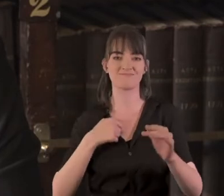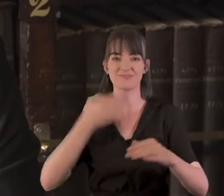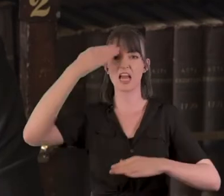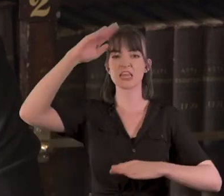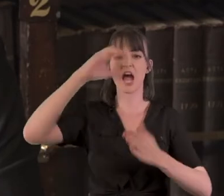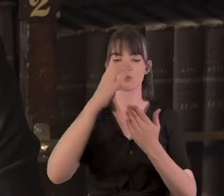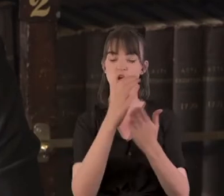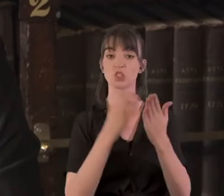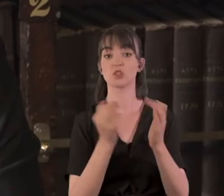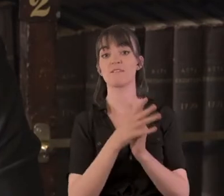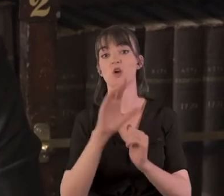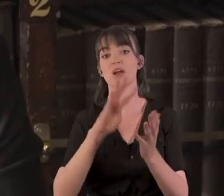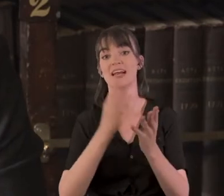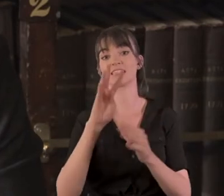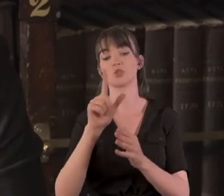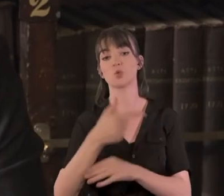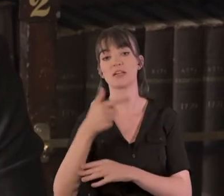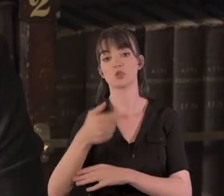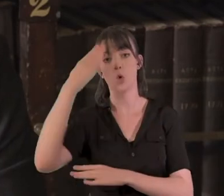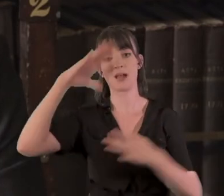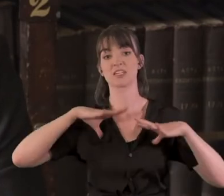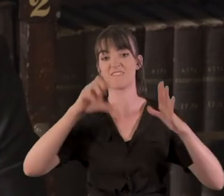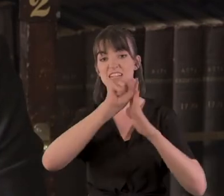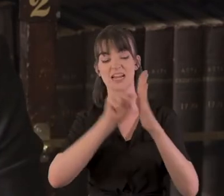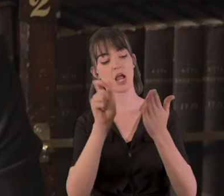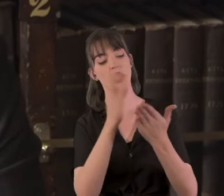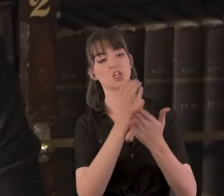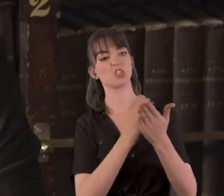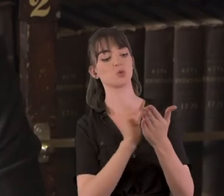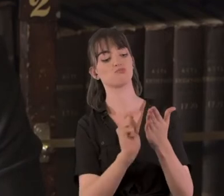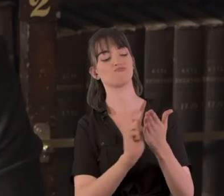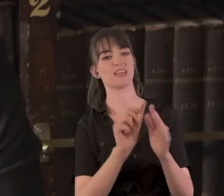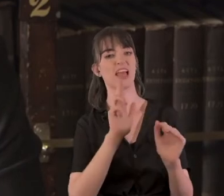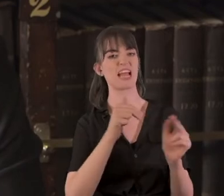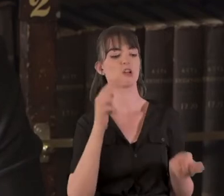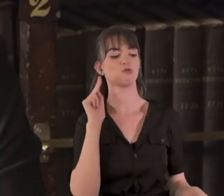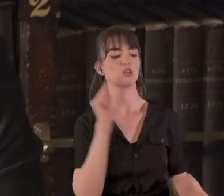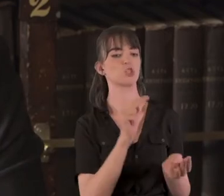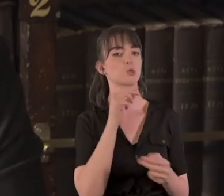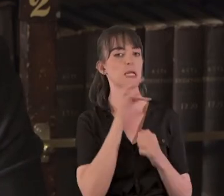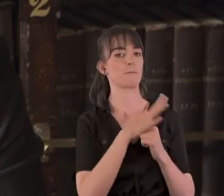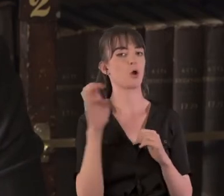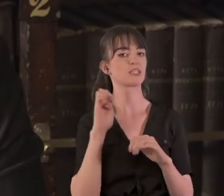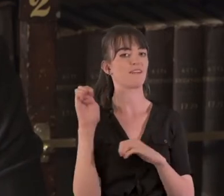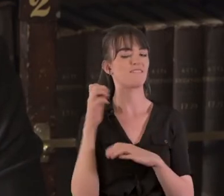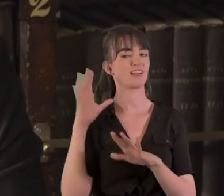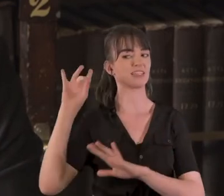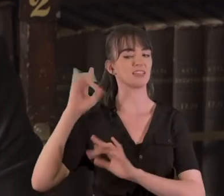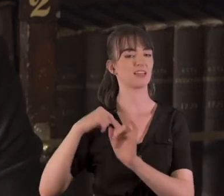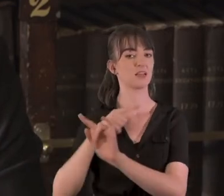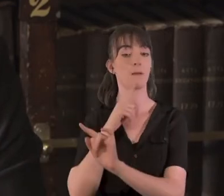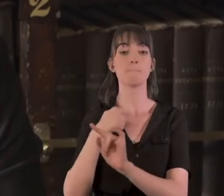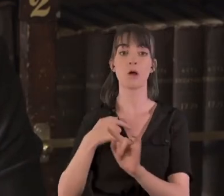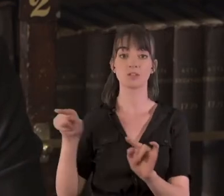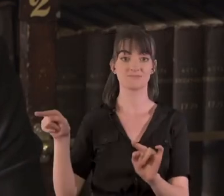State constitution, in such a way as to dilute a lot of the significance of that, but the British government saw through that and didn't